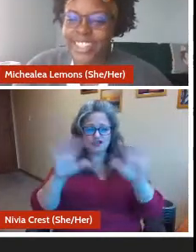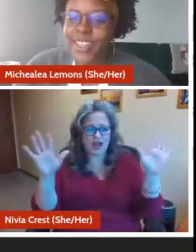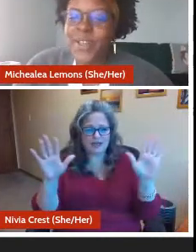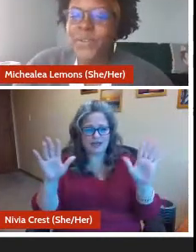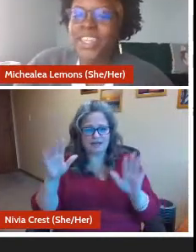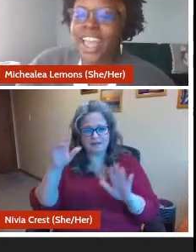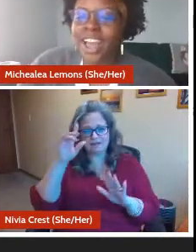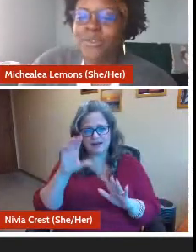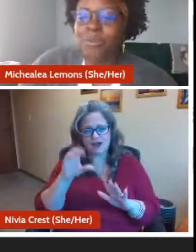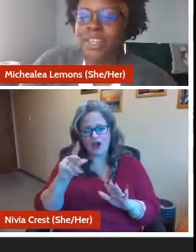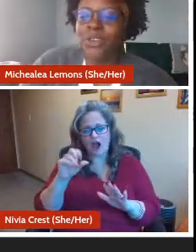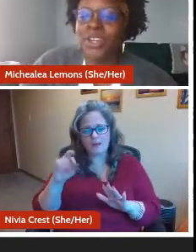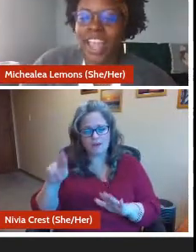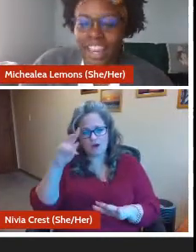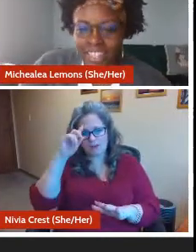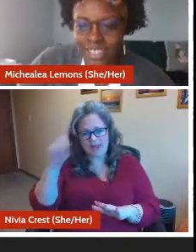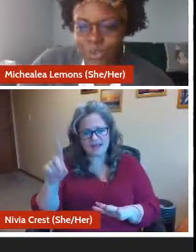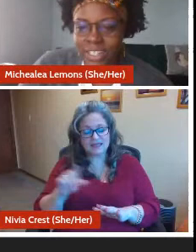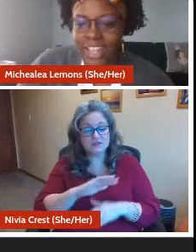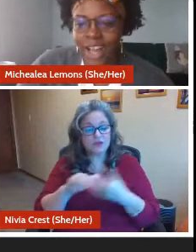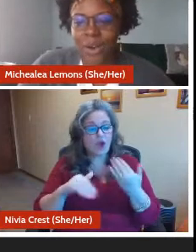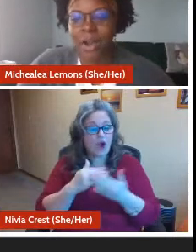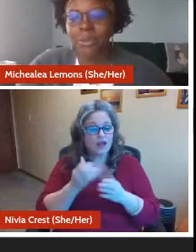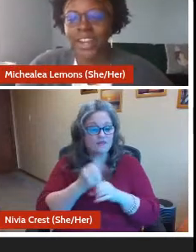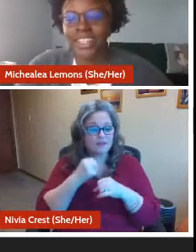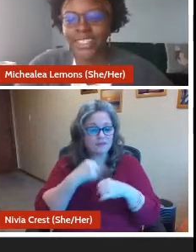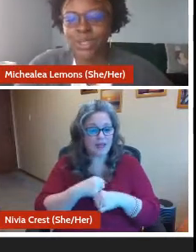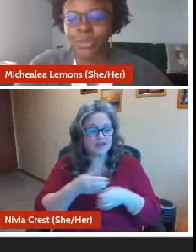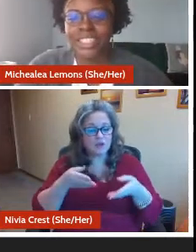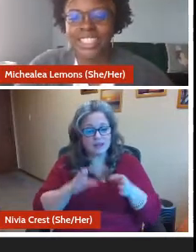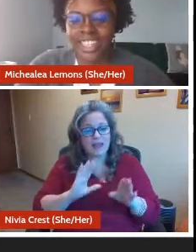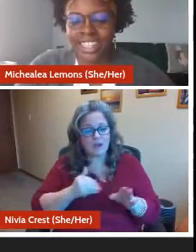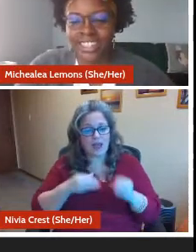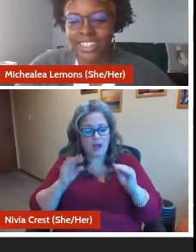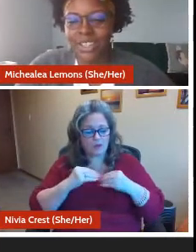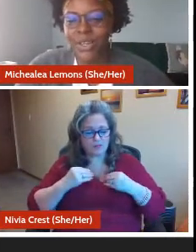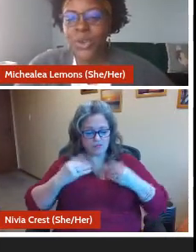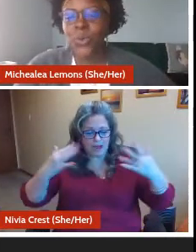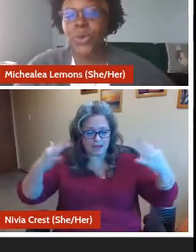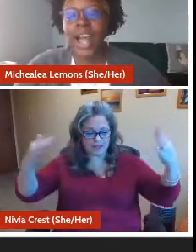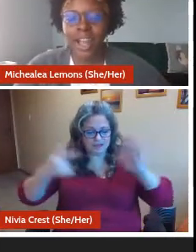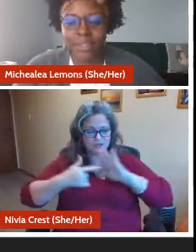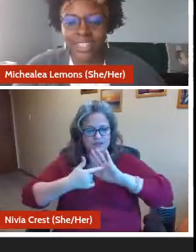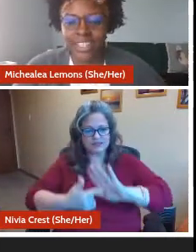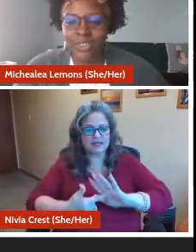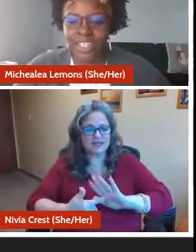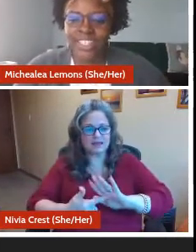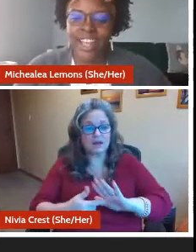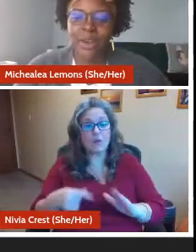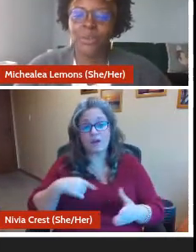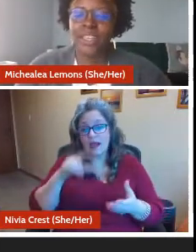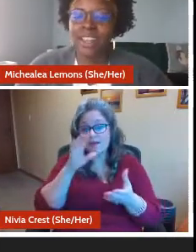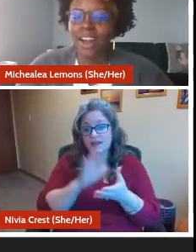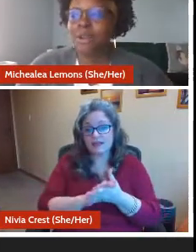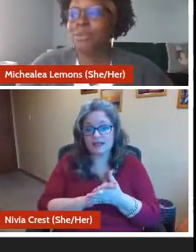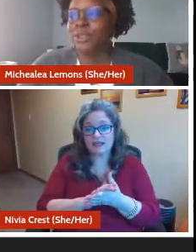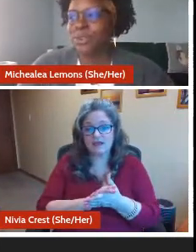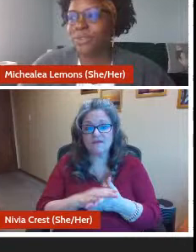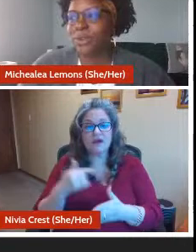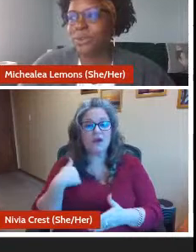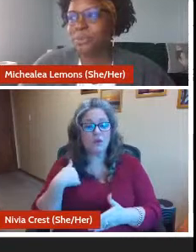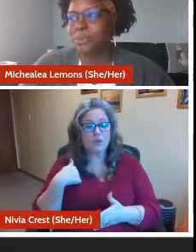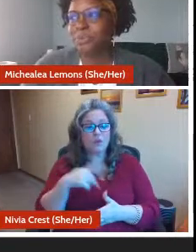pennies. We have been created to allow our brightness to be seen. What I believe is that we